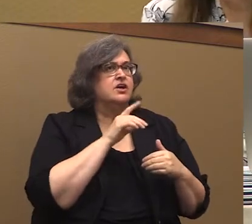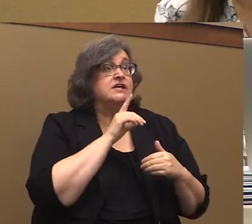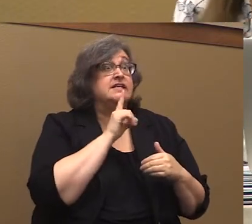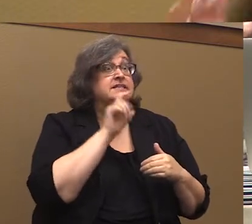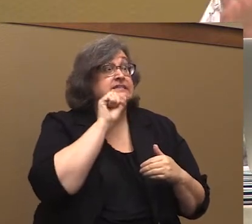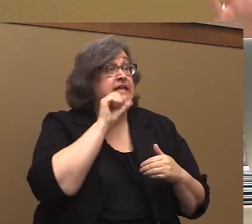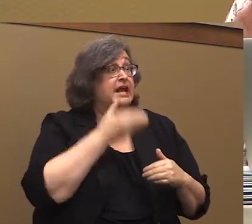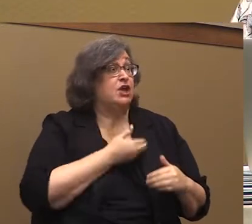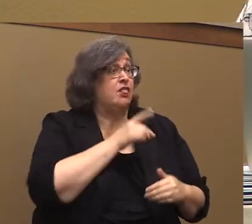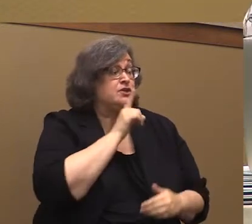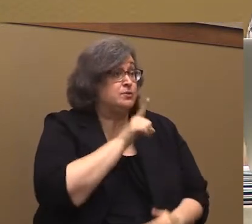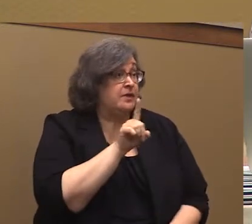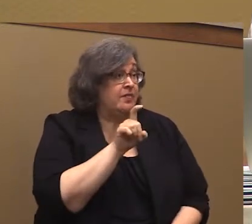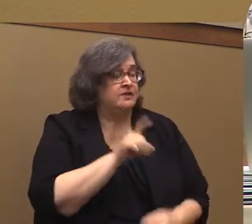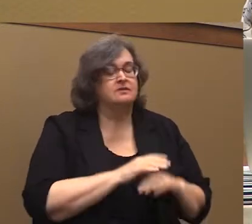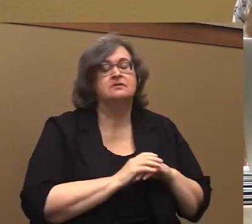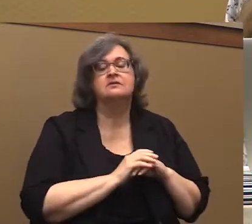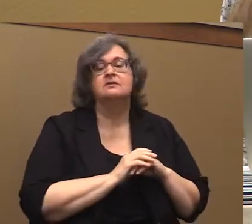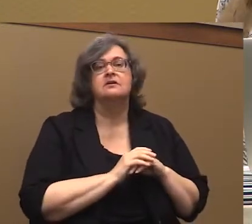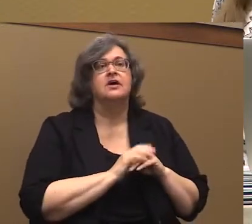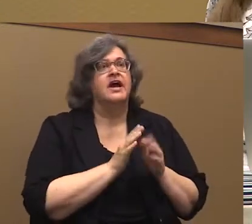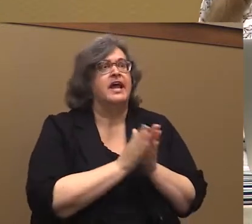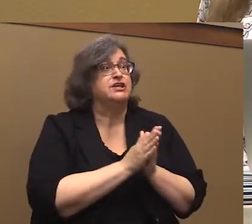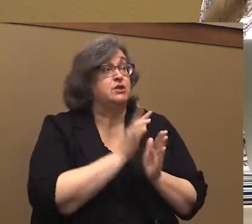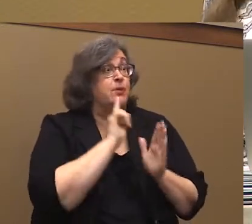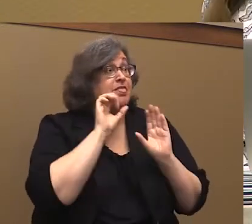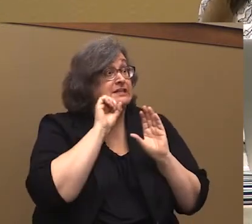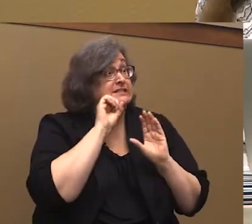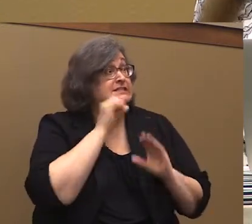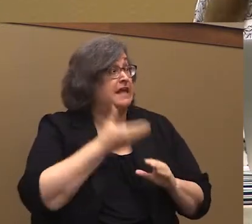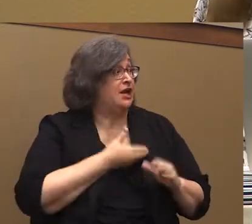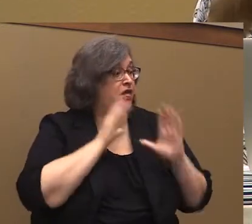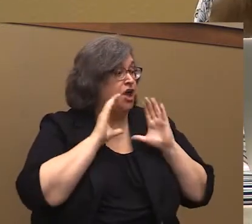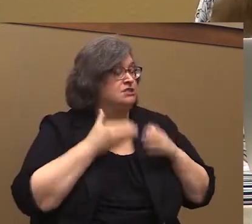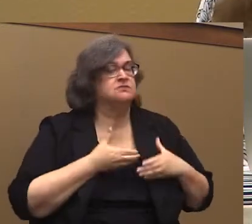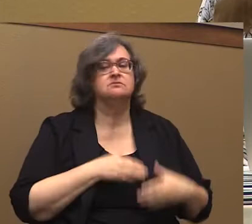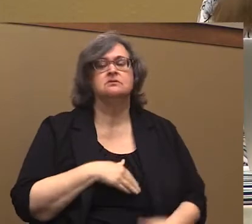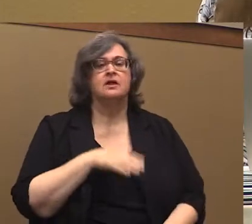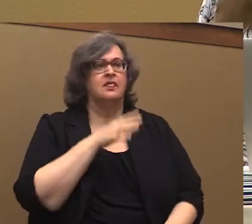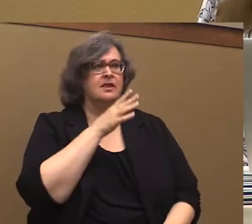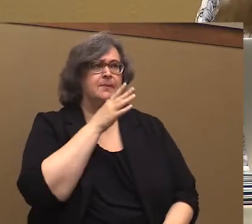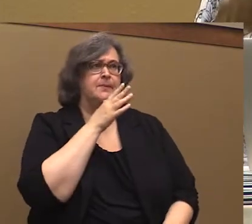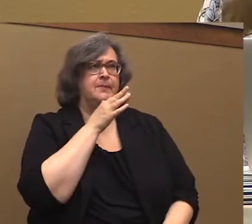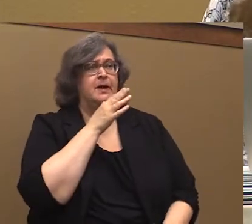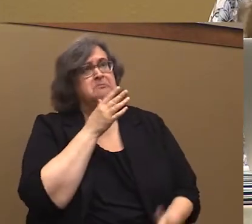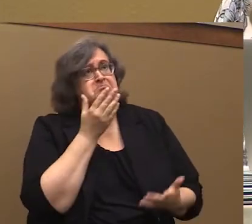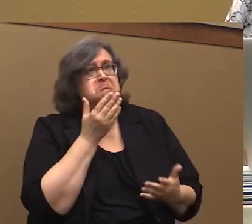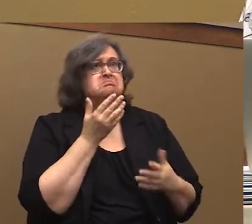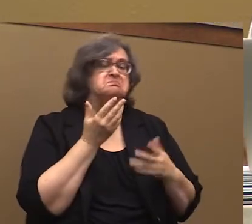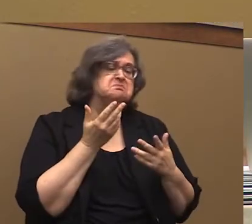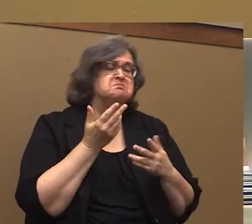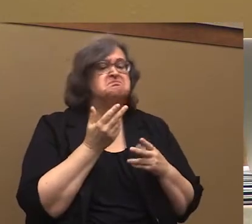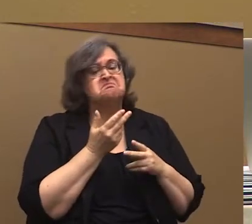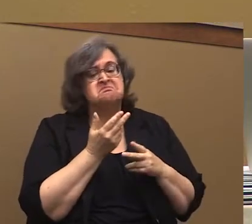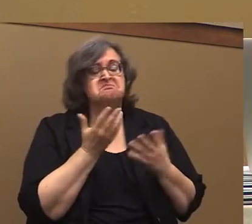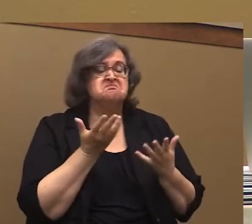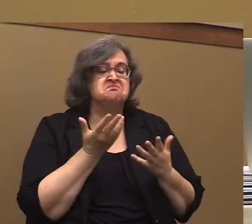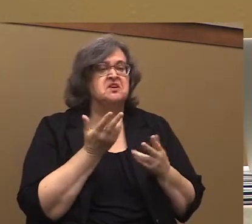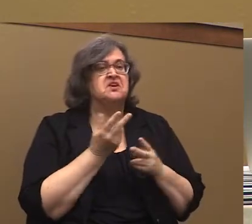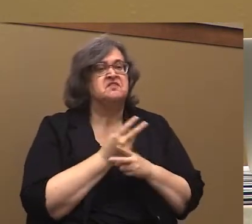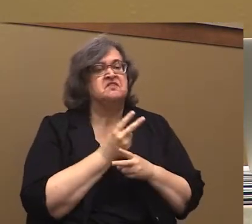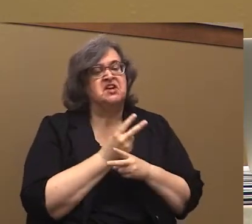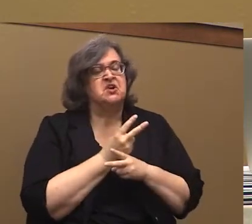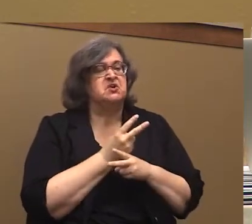Santa Claus? I don't know who's watching out there, but asked, is there really a Santa Claus? And her mom kind of figured that